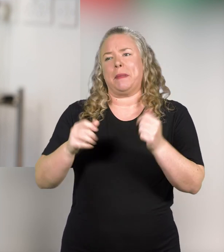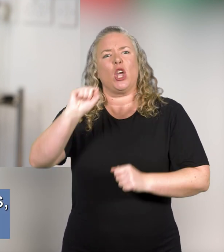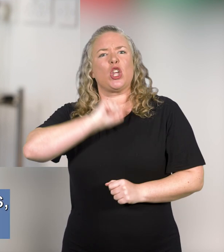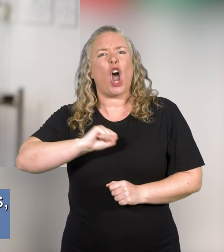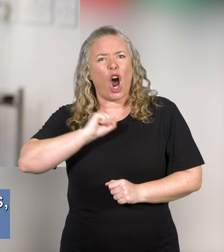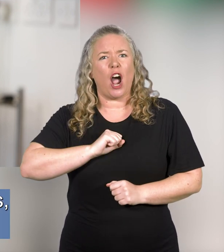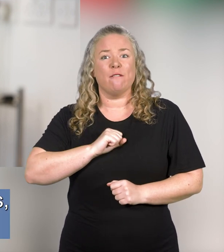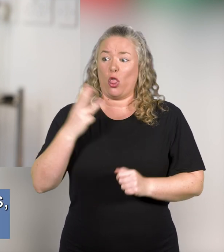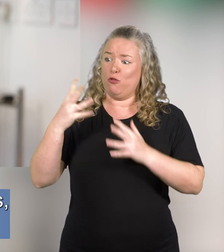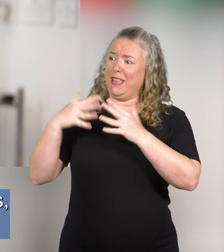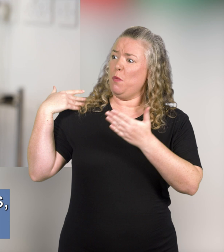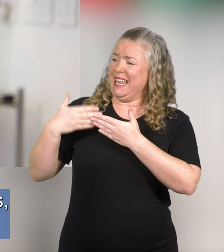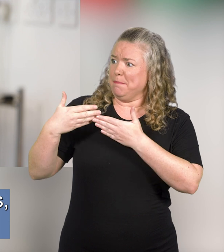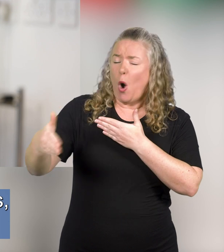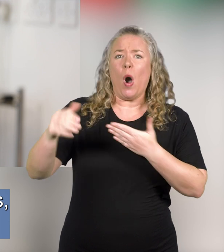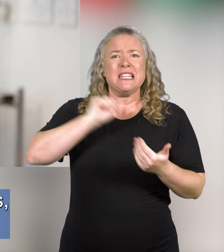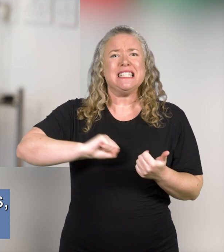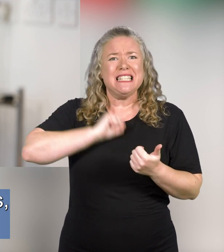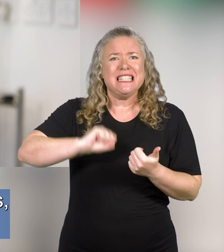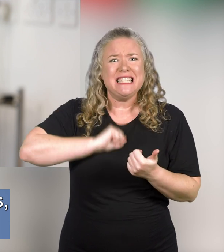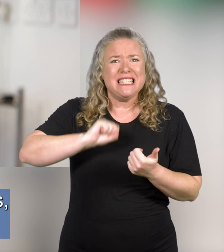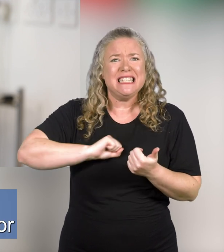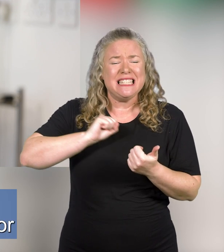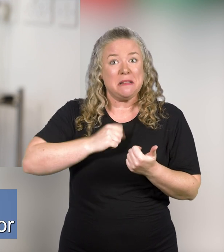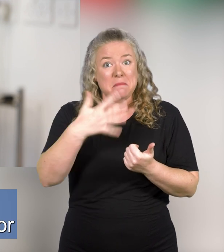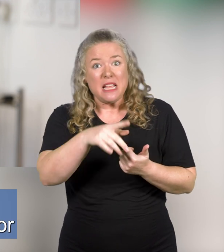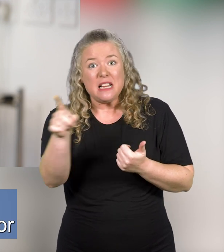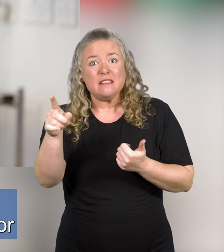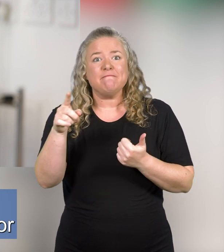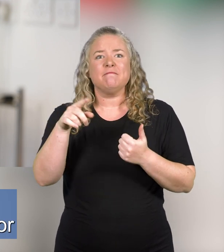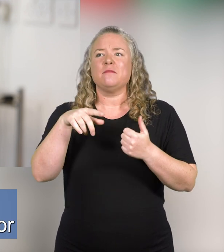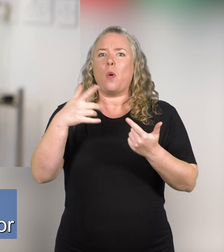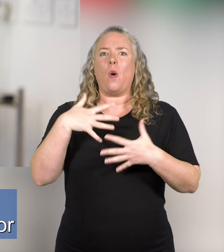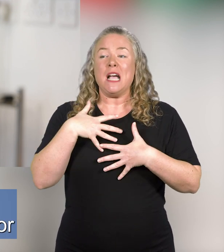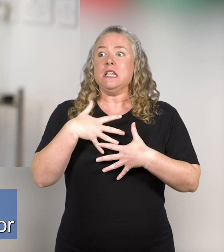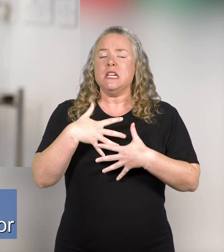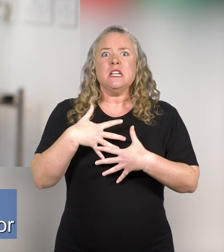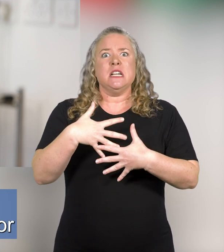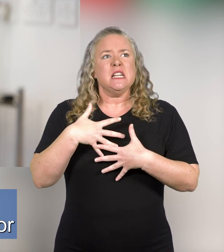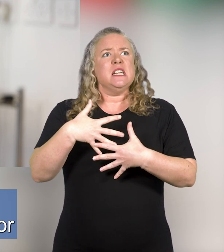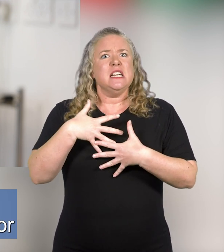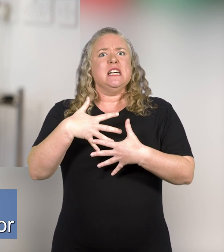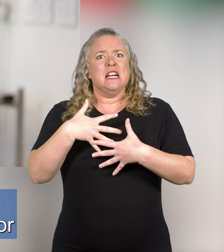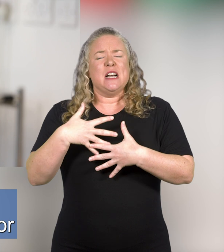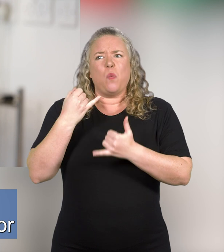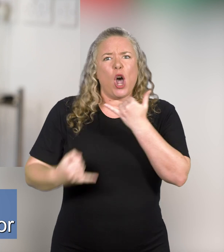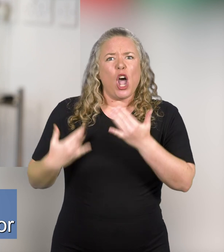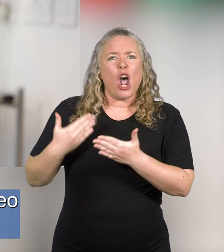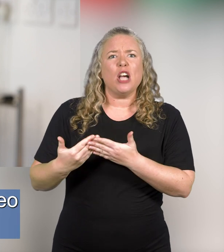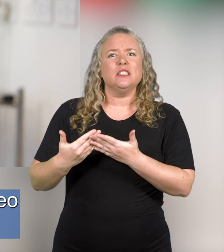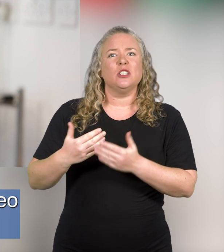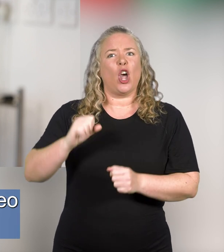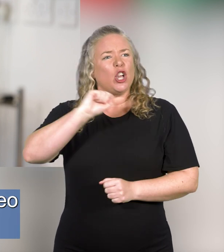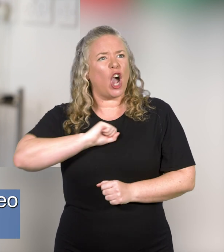If you have got symptoms from the lungs, a cough that's gone on for more than three weeks, more breathlessness, a cough that's changed